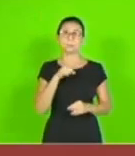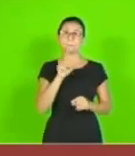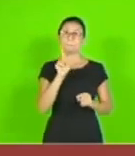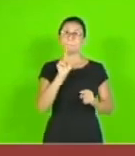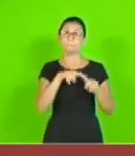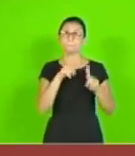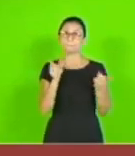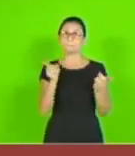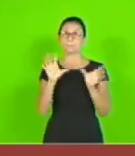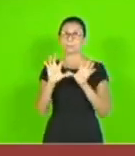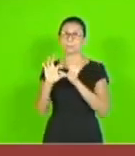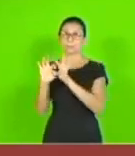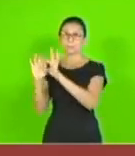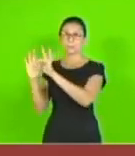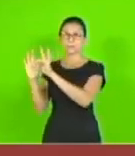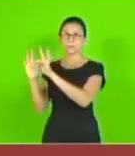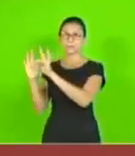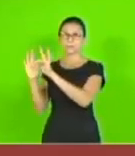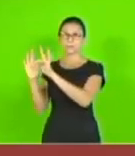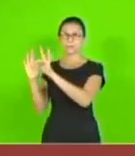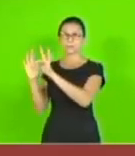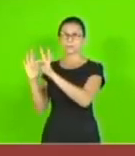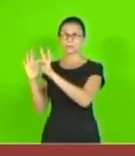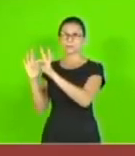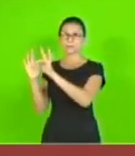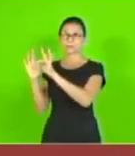world, but the fellowship is inside the church.